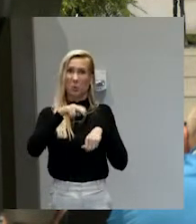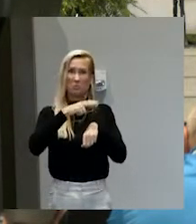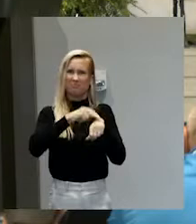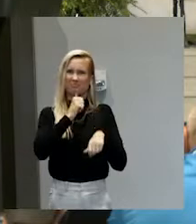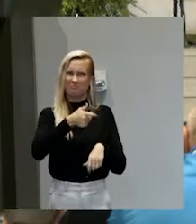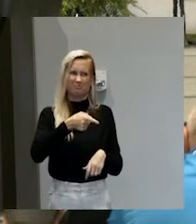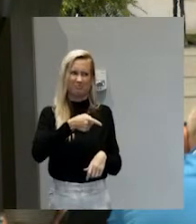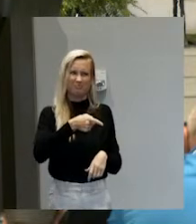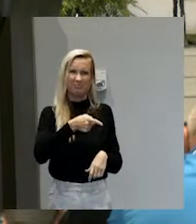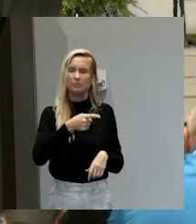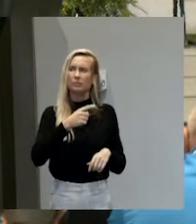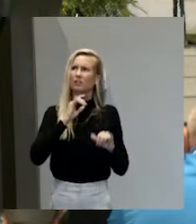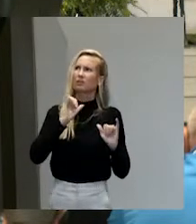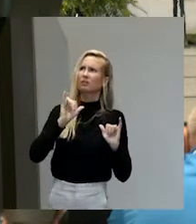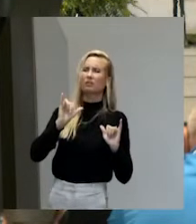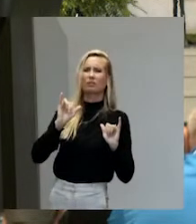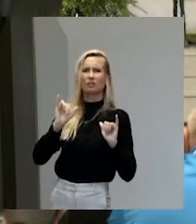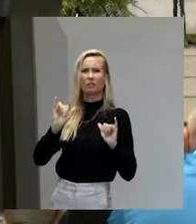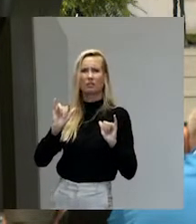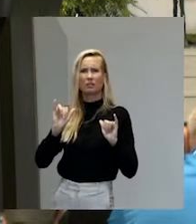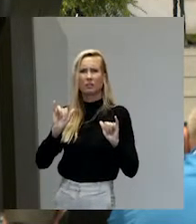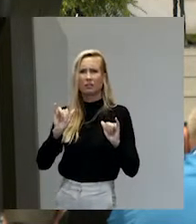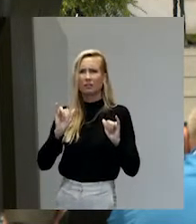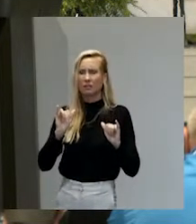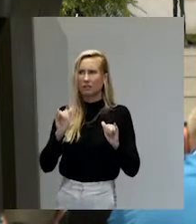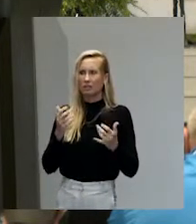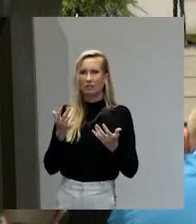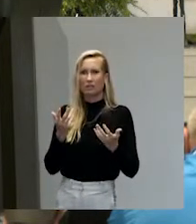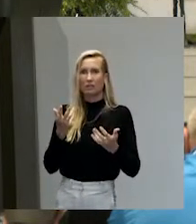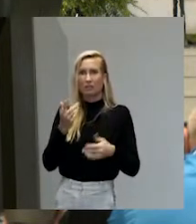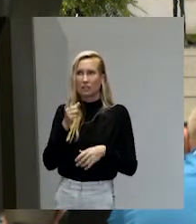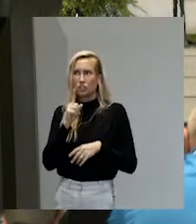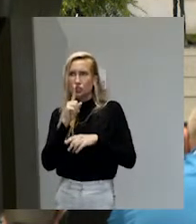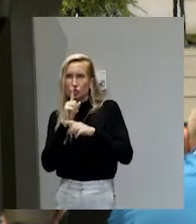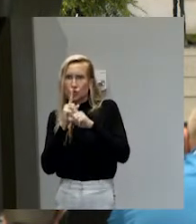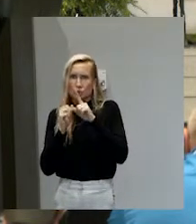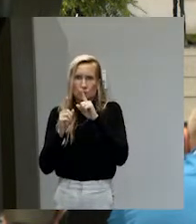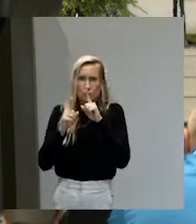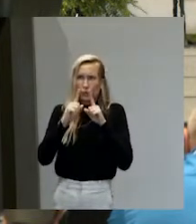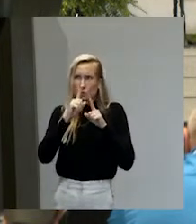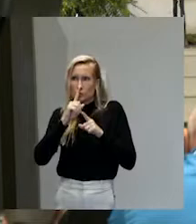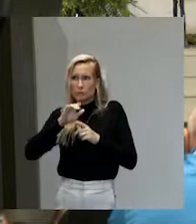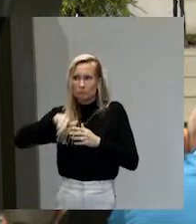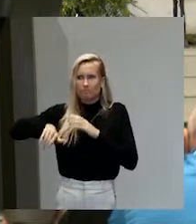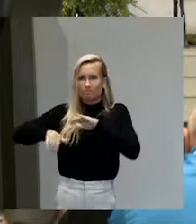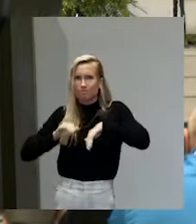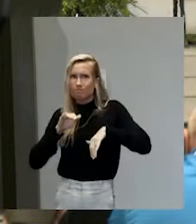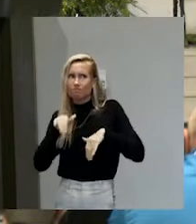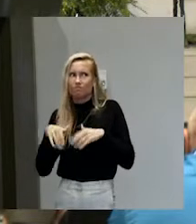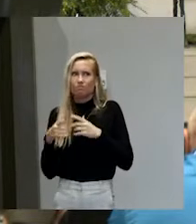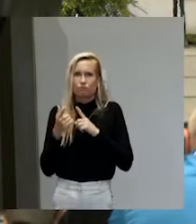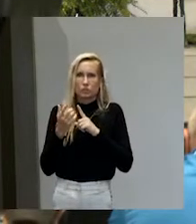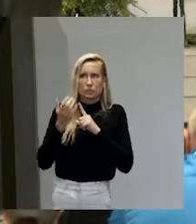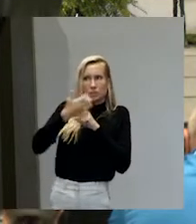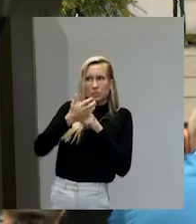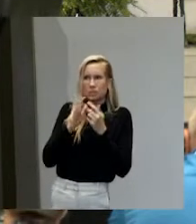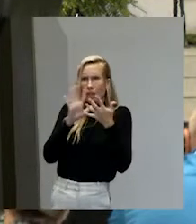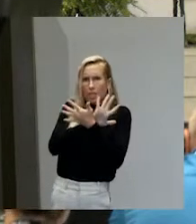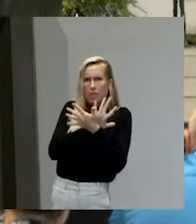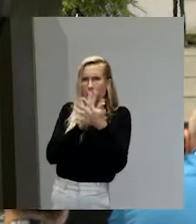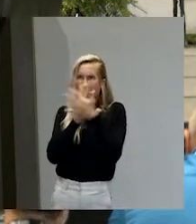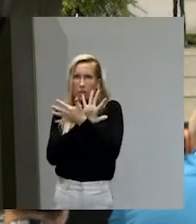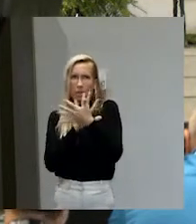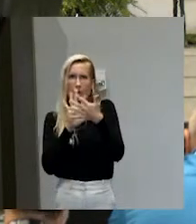having this secret that he felt that he was keeping and needed to keep for these reasons that he made up, to being outed and learning to